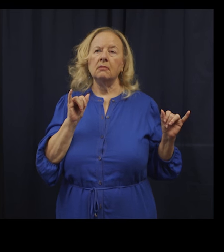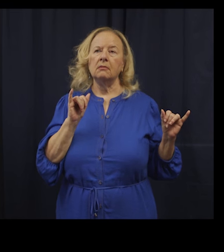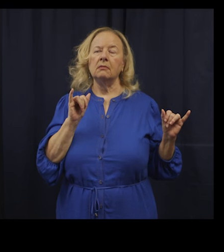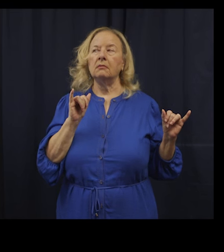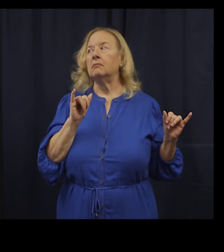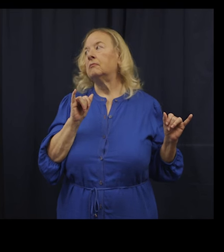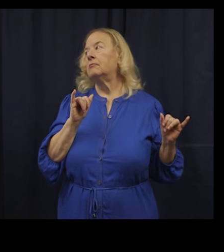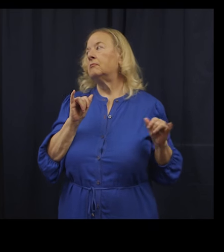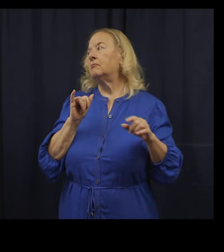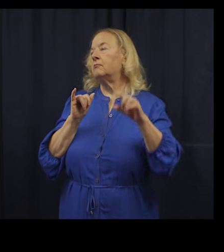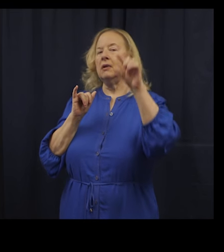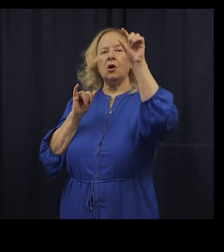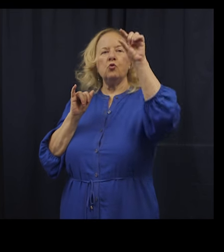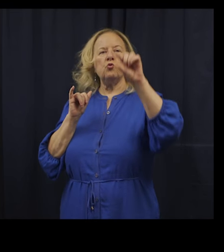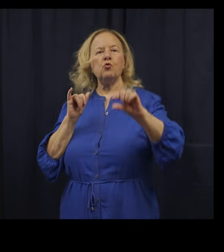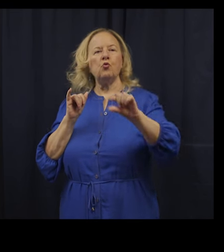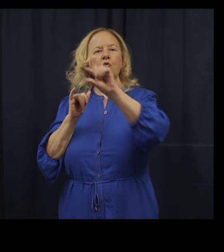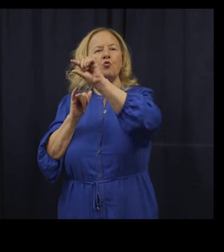cross.